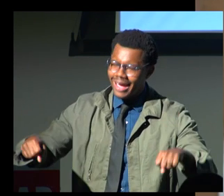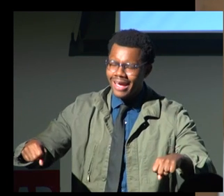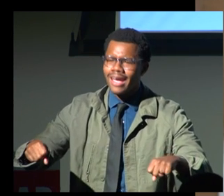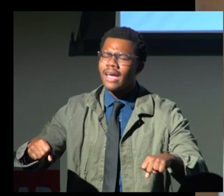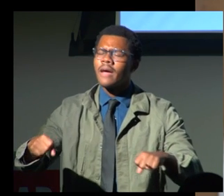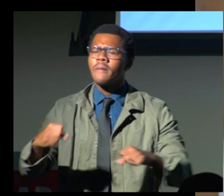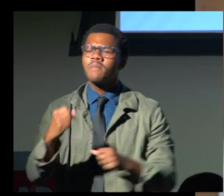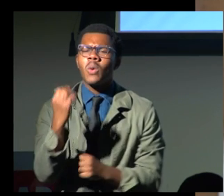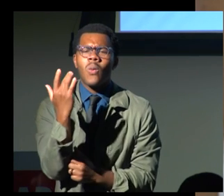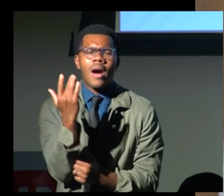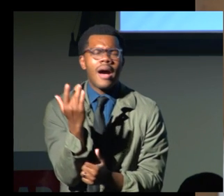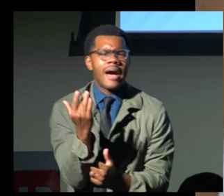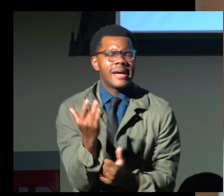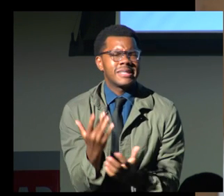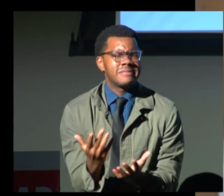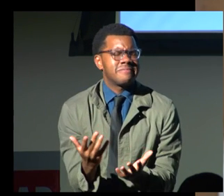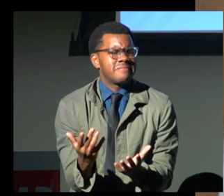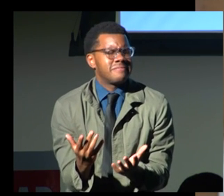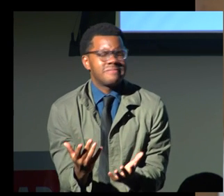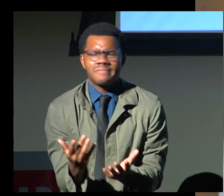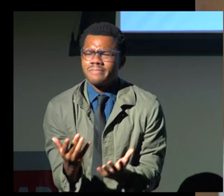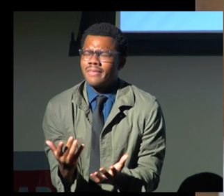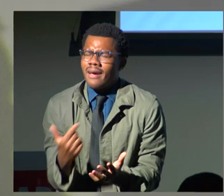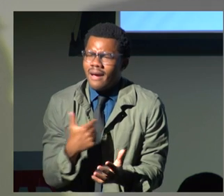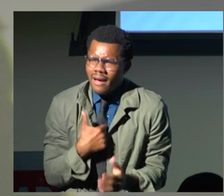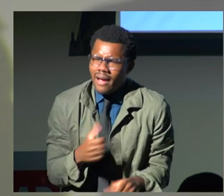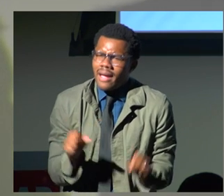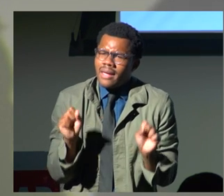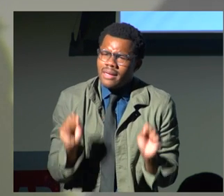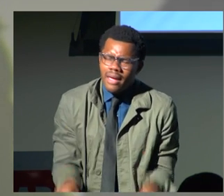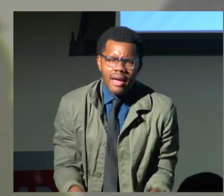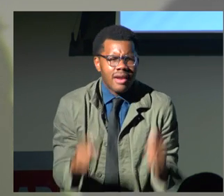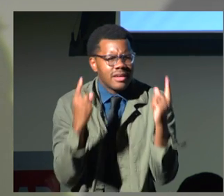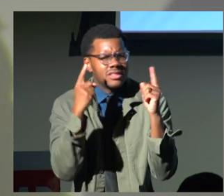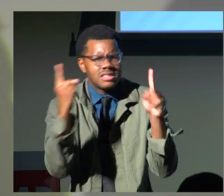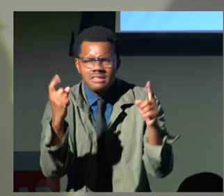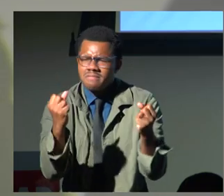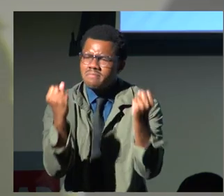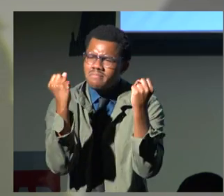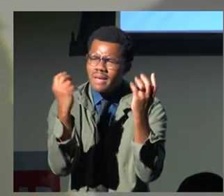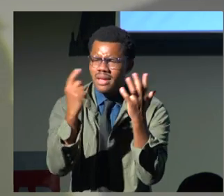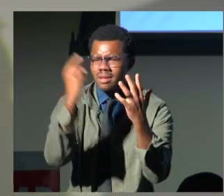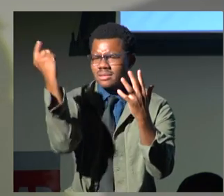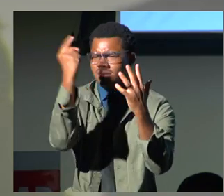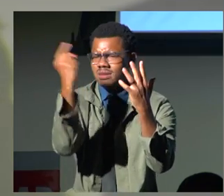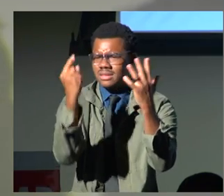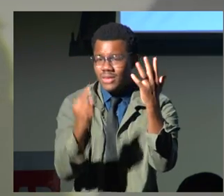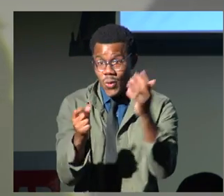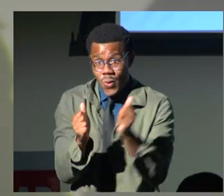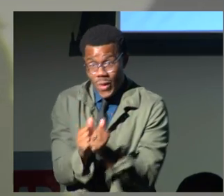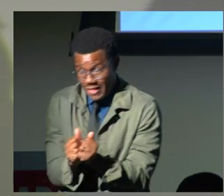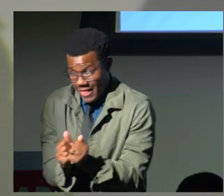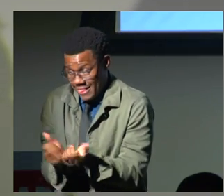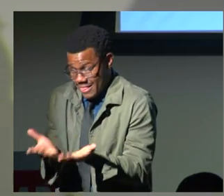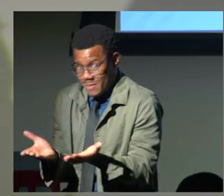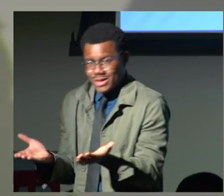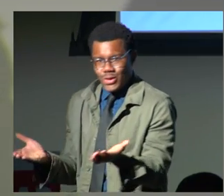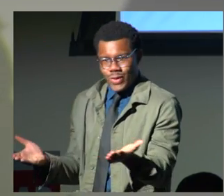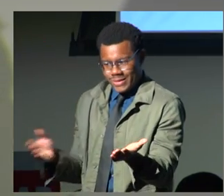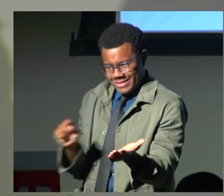many magical things that I could achieve with those materials and how well.